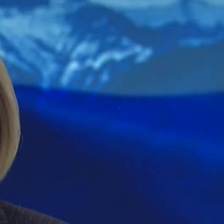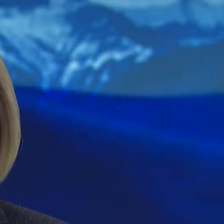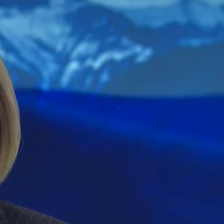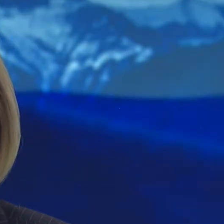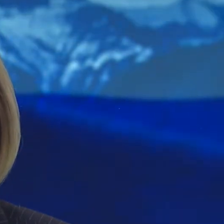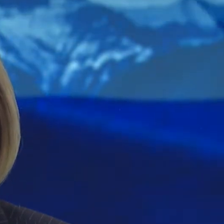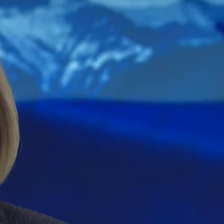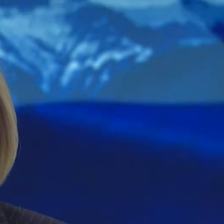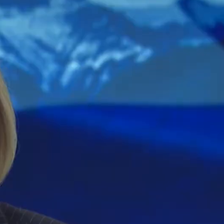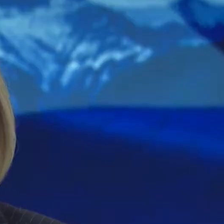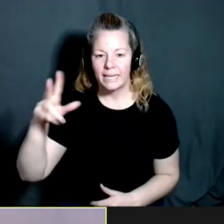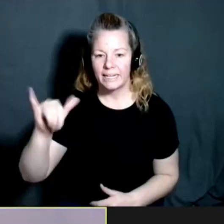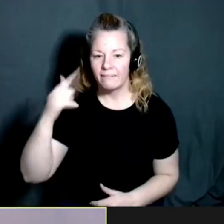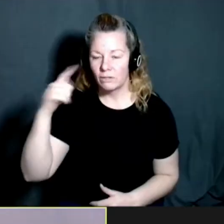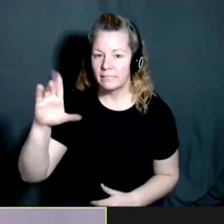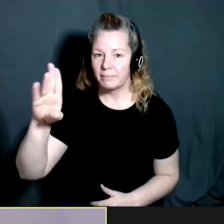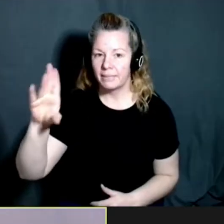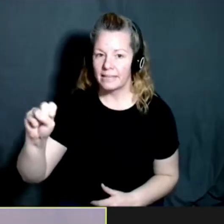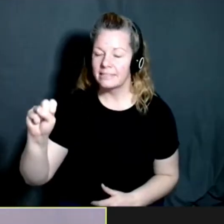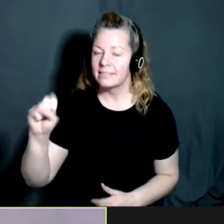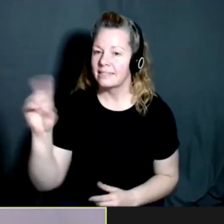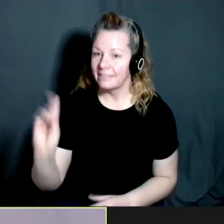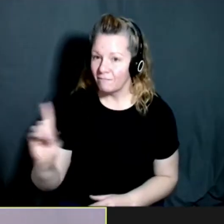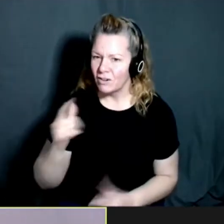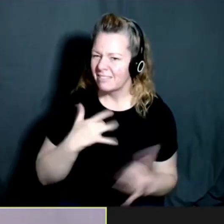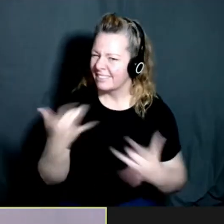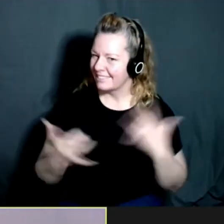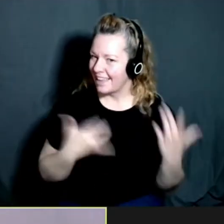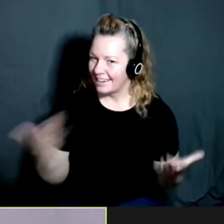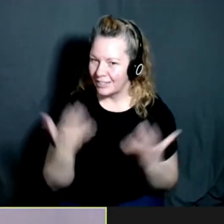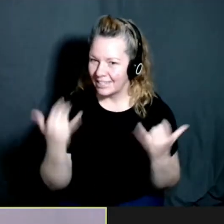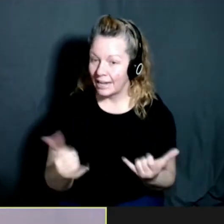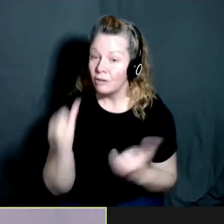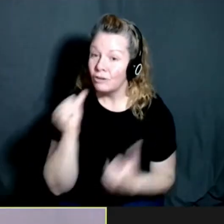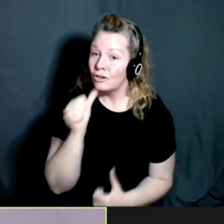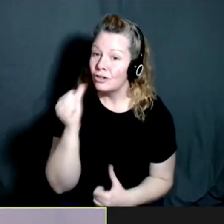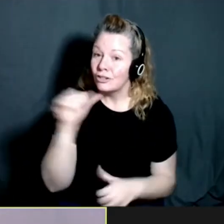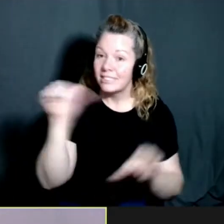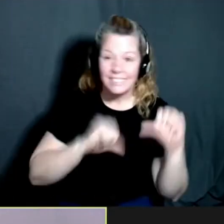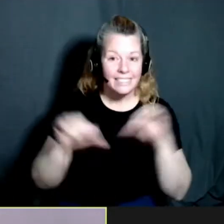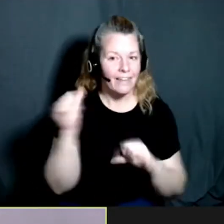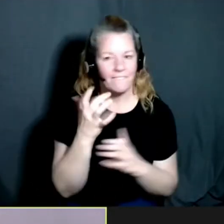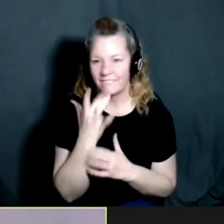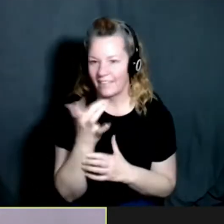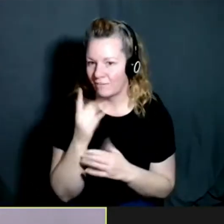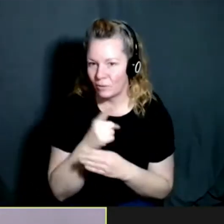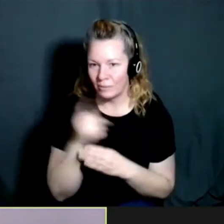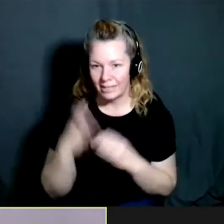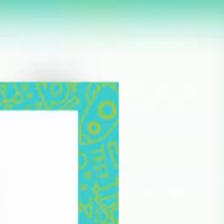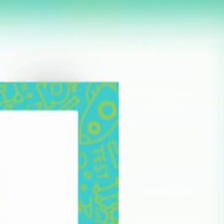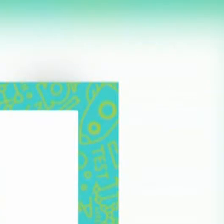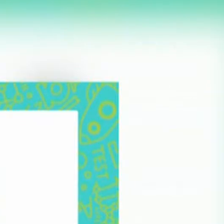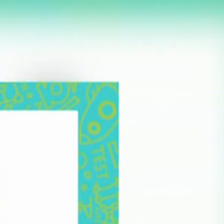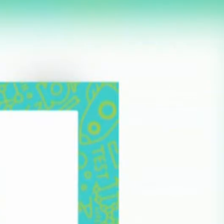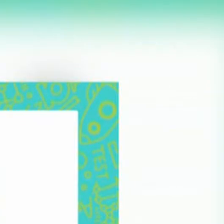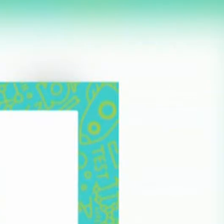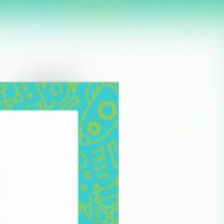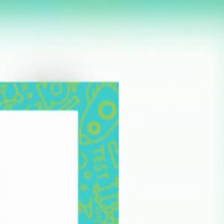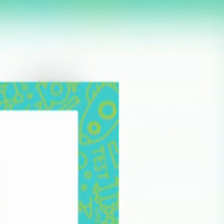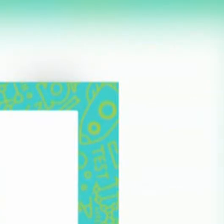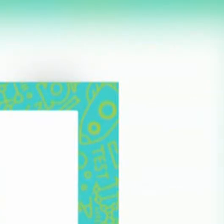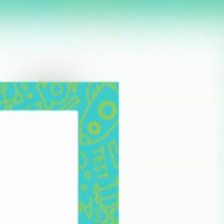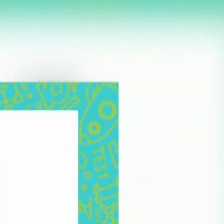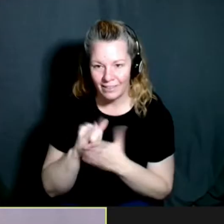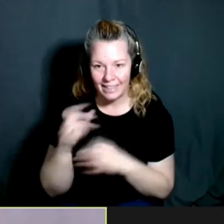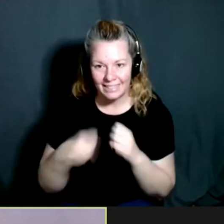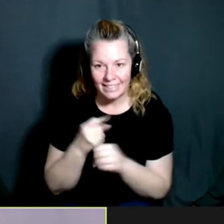than just the forecast. Girls in Science is always my favorite weekend of the year. This year's Girls in Science event